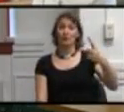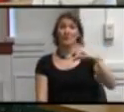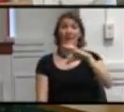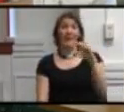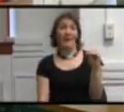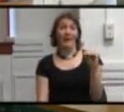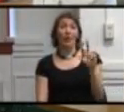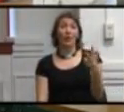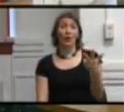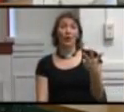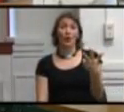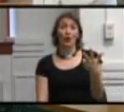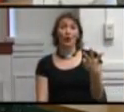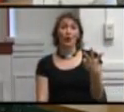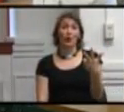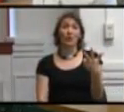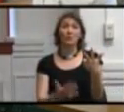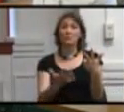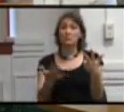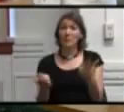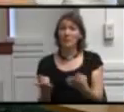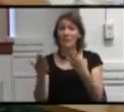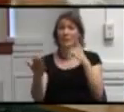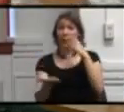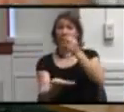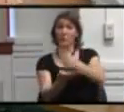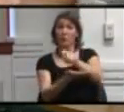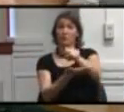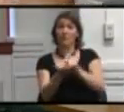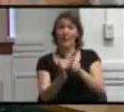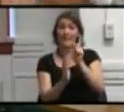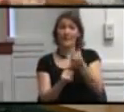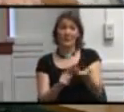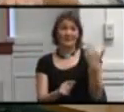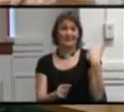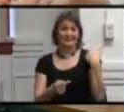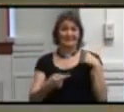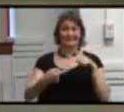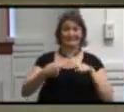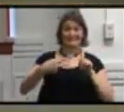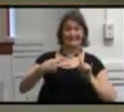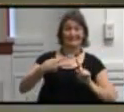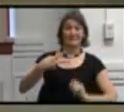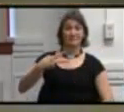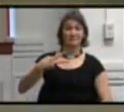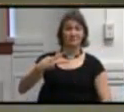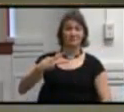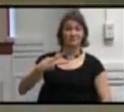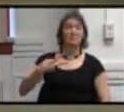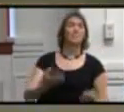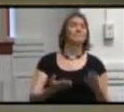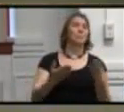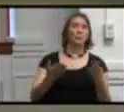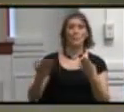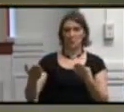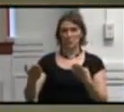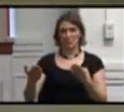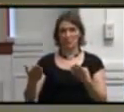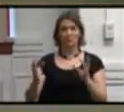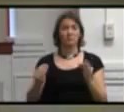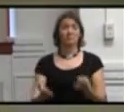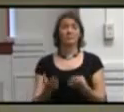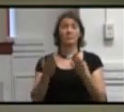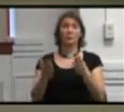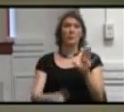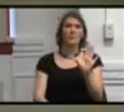and July 3. Do we have a motion to approve the minutes from July 1 and July 3 as presented? So moved. We have a